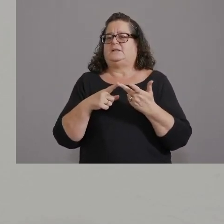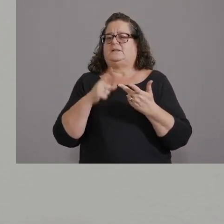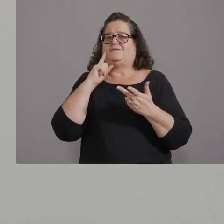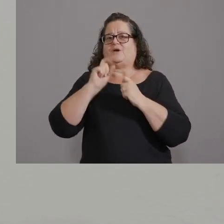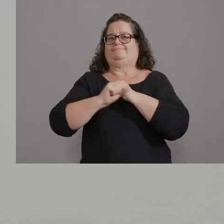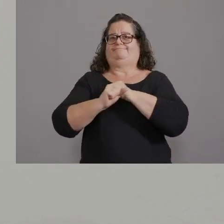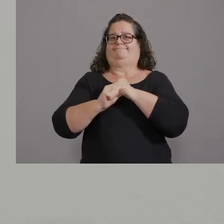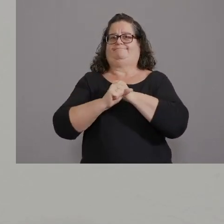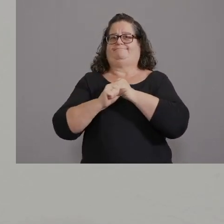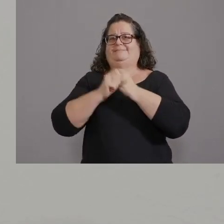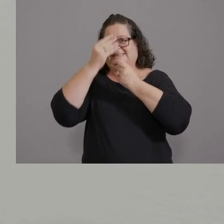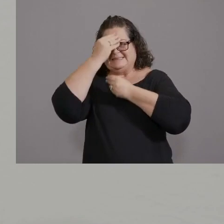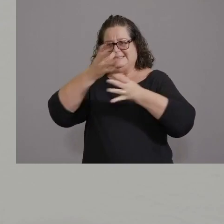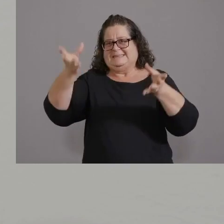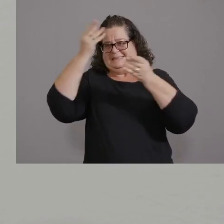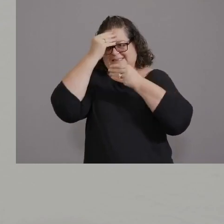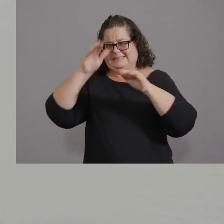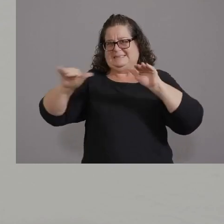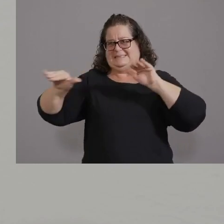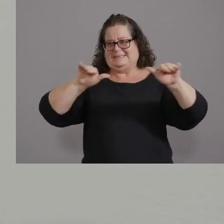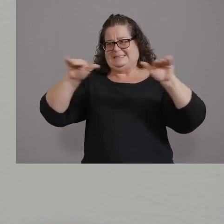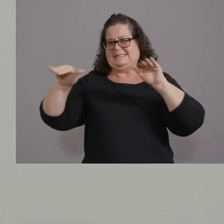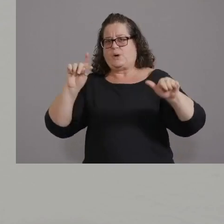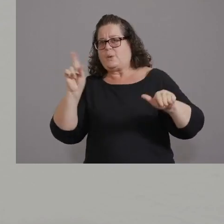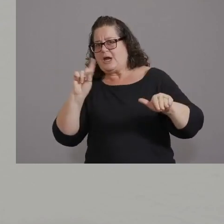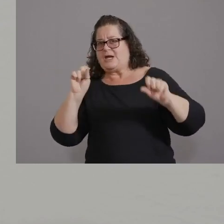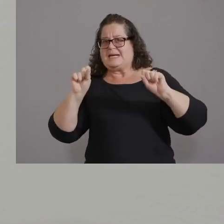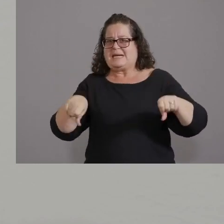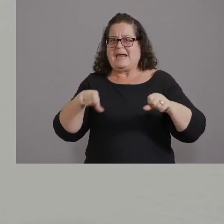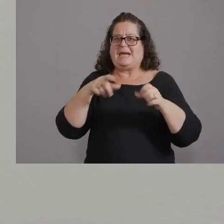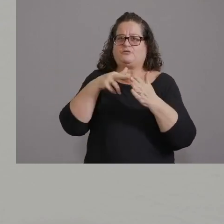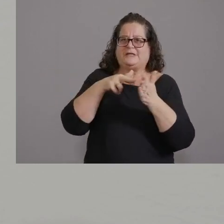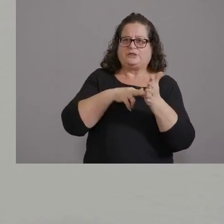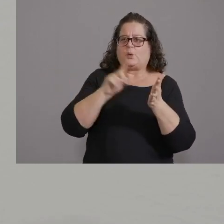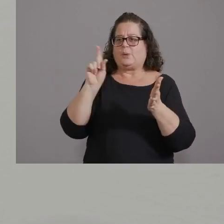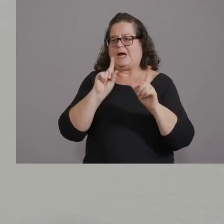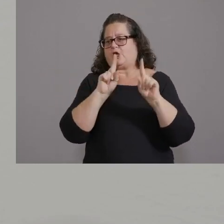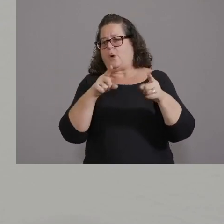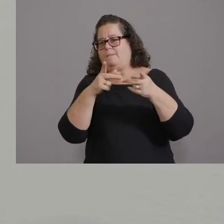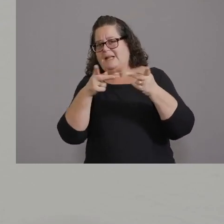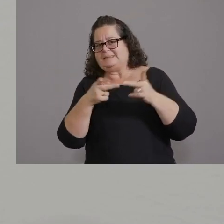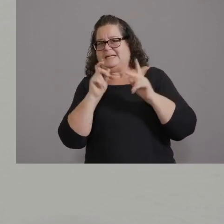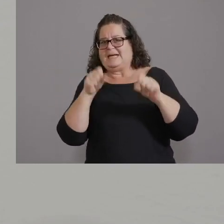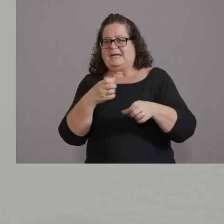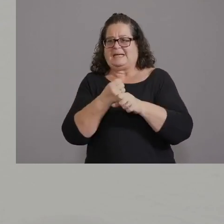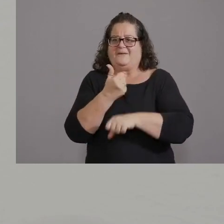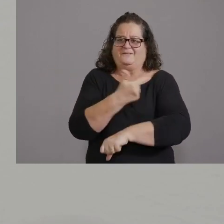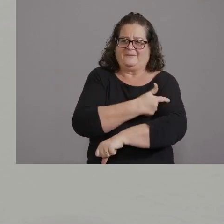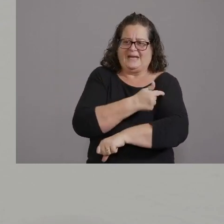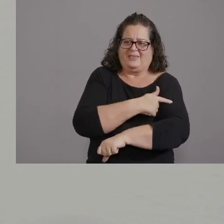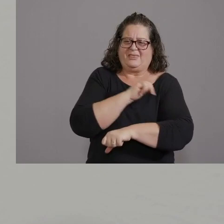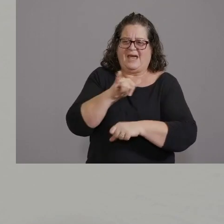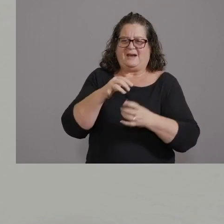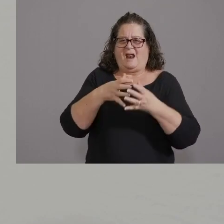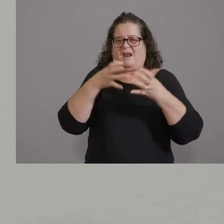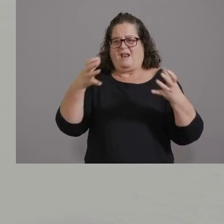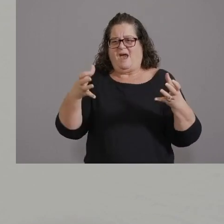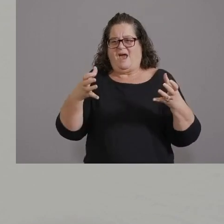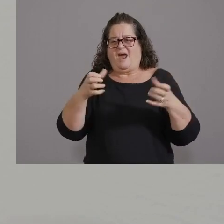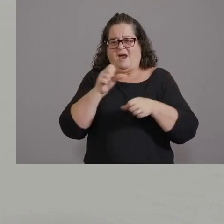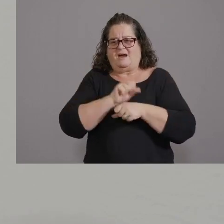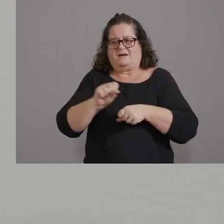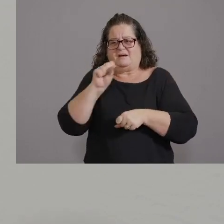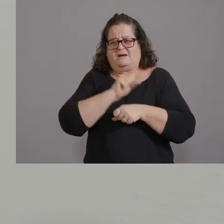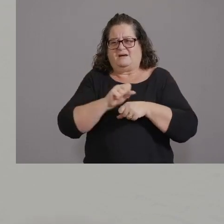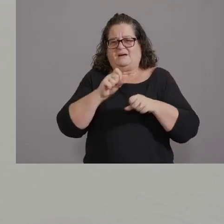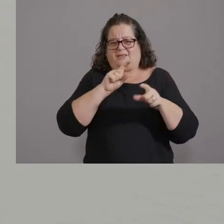promote vaccine interest and to encourage people to get vaccinated. So there's a lot of activities that will come out of that, but that's where that funding is